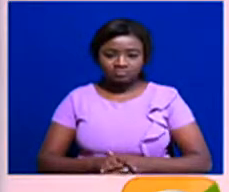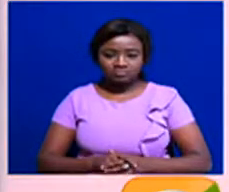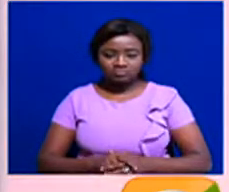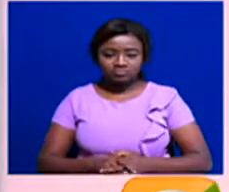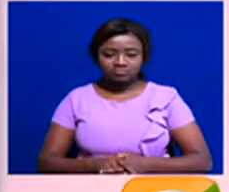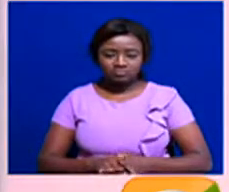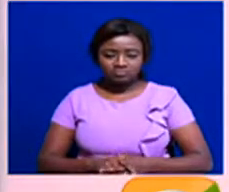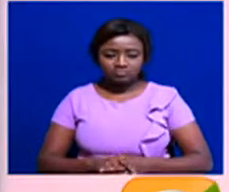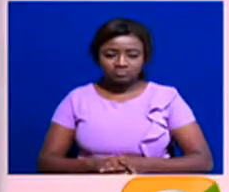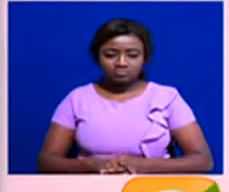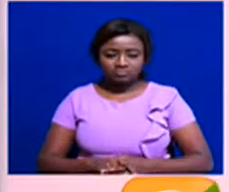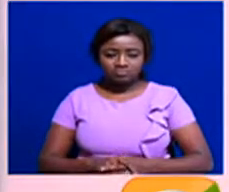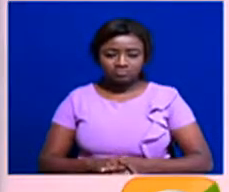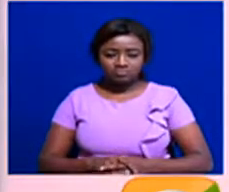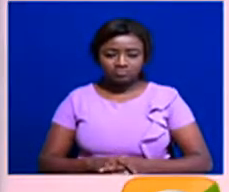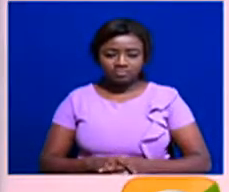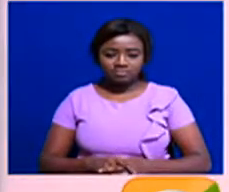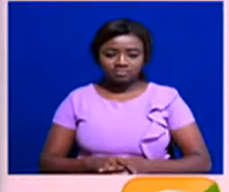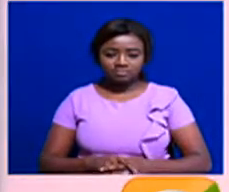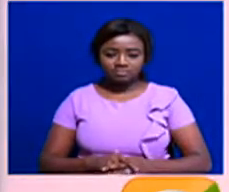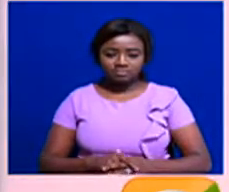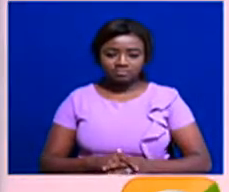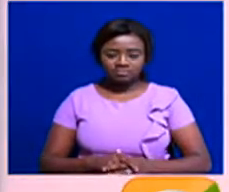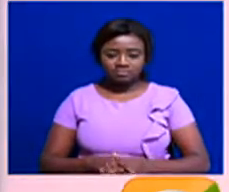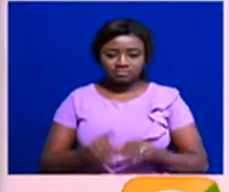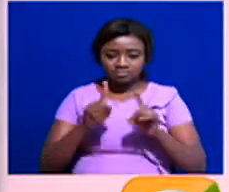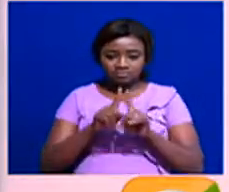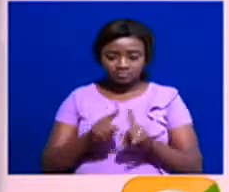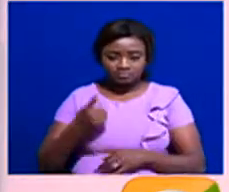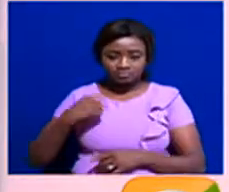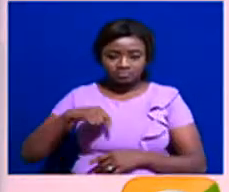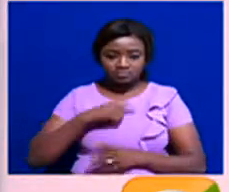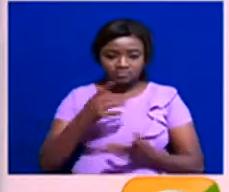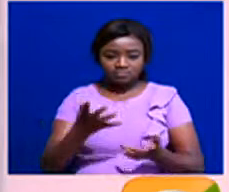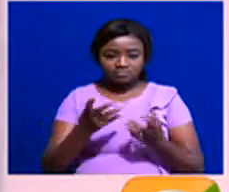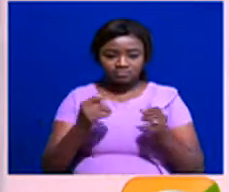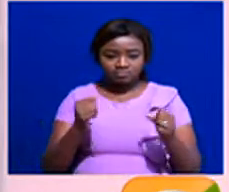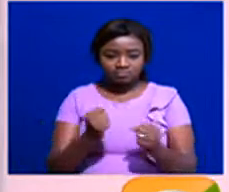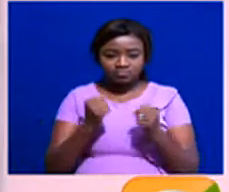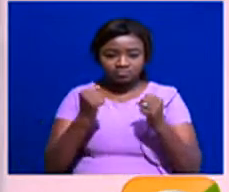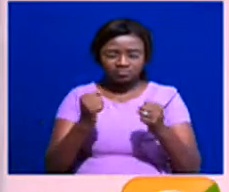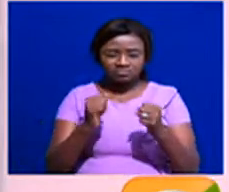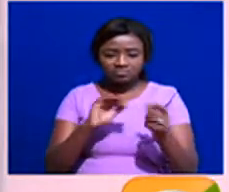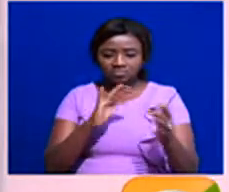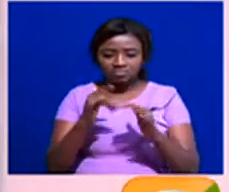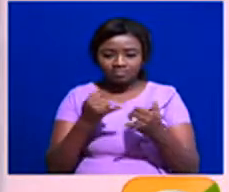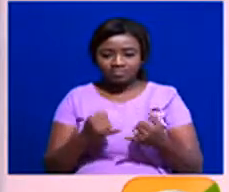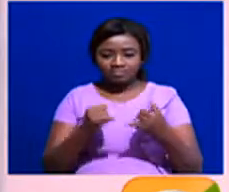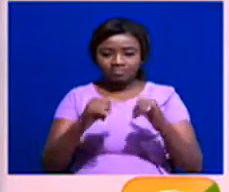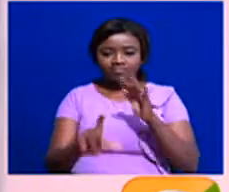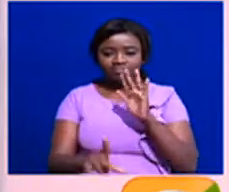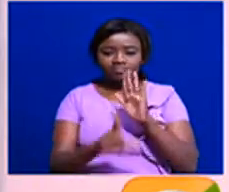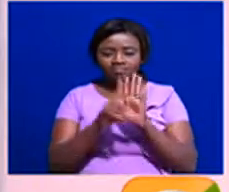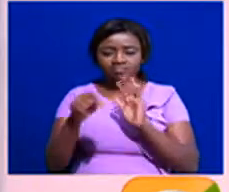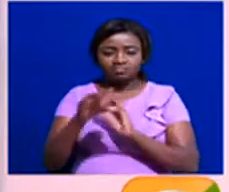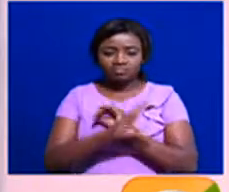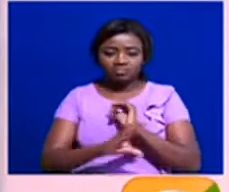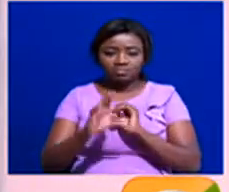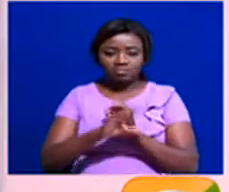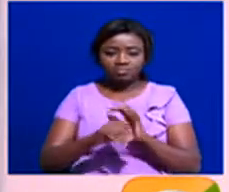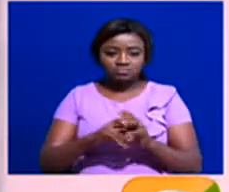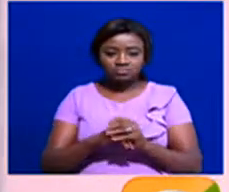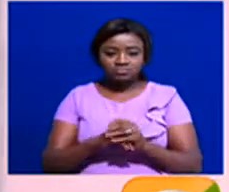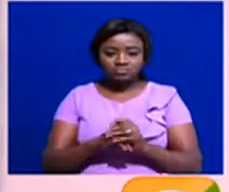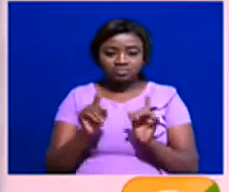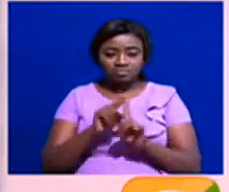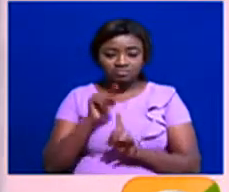Yeah. Further is to strengthen the enforcement of the law across the country. And this